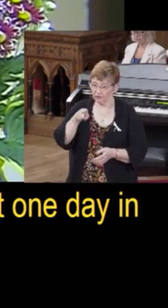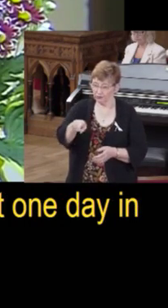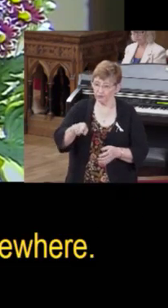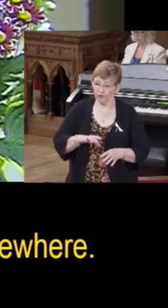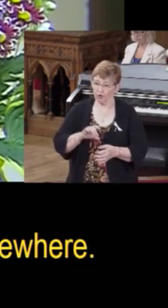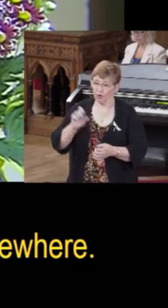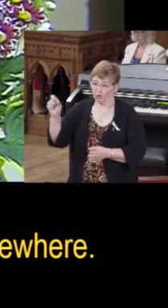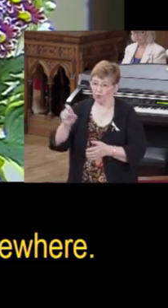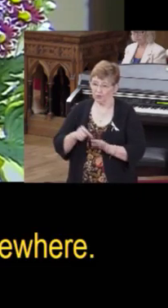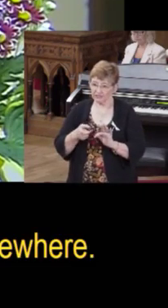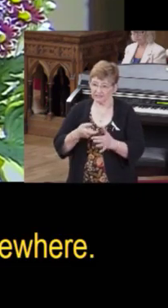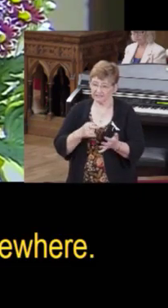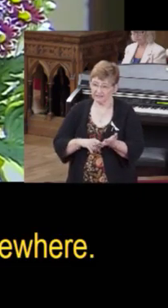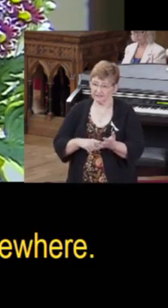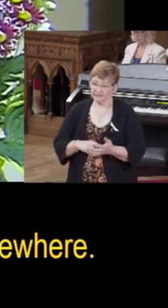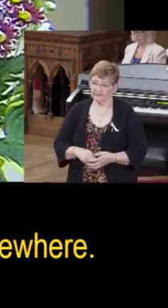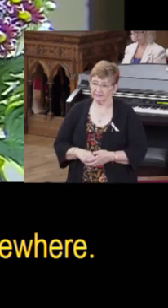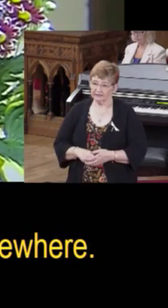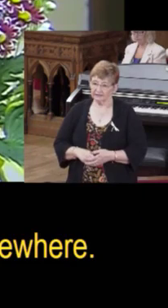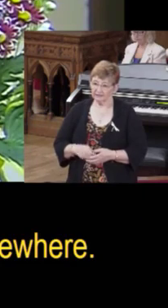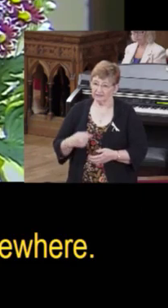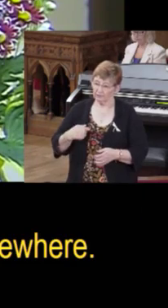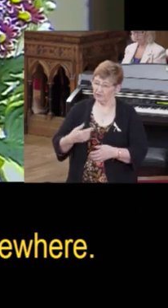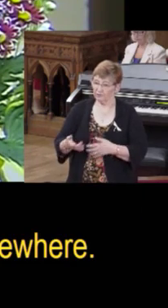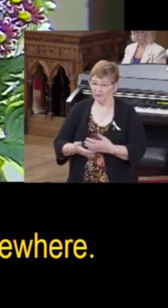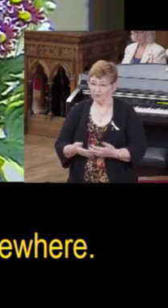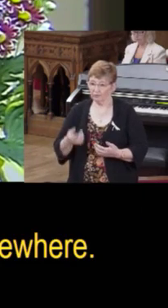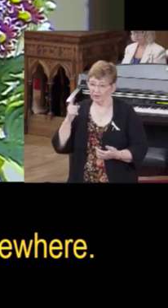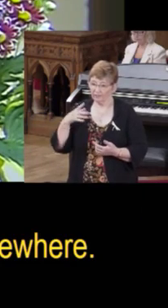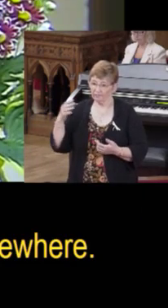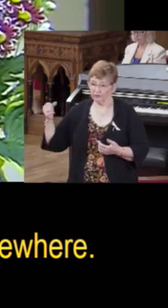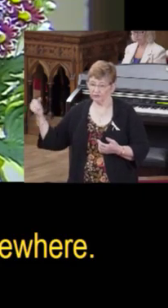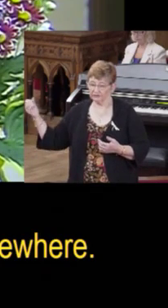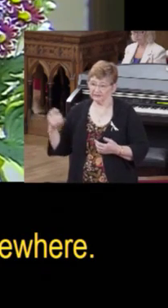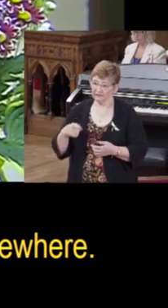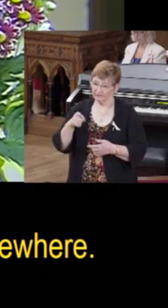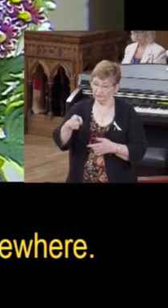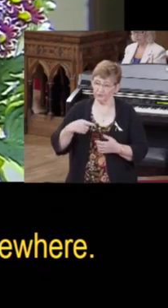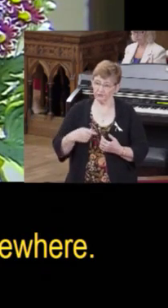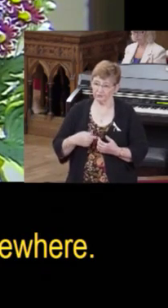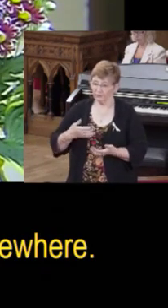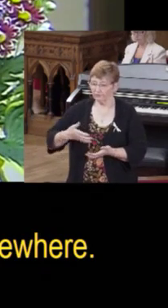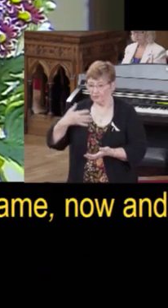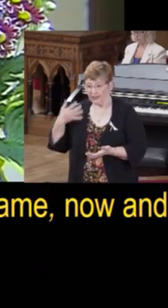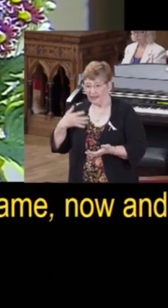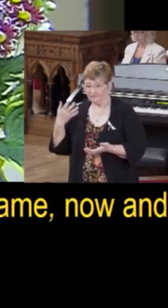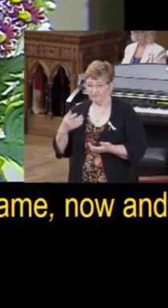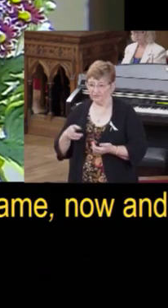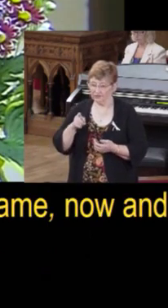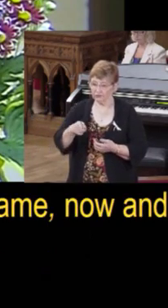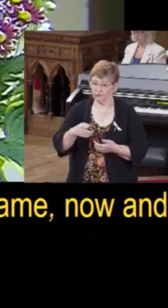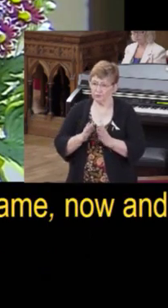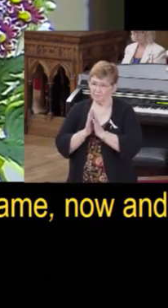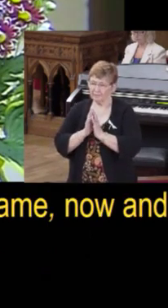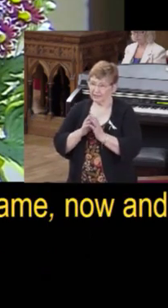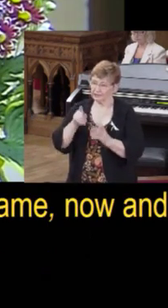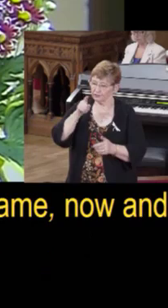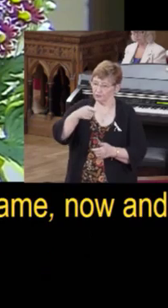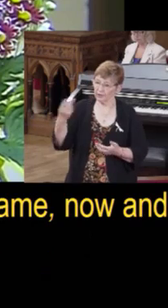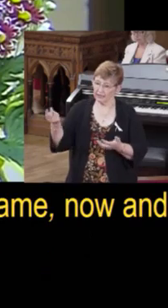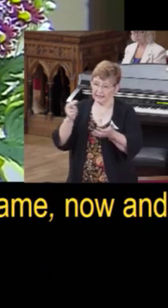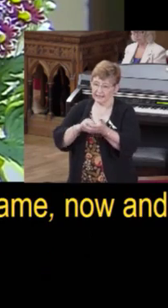courts is better than 1,000 elsewhere. For we live to praise your